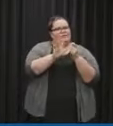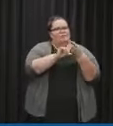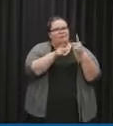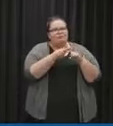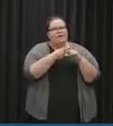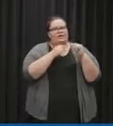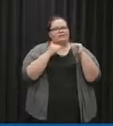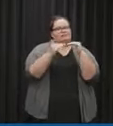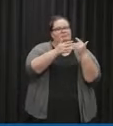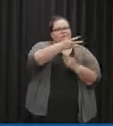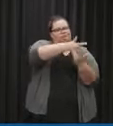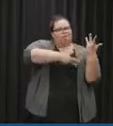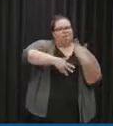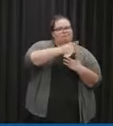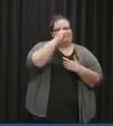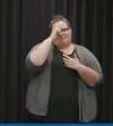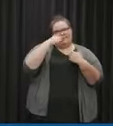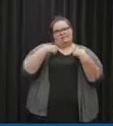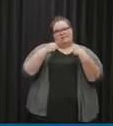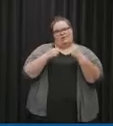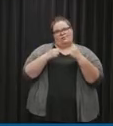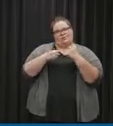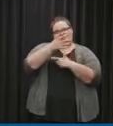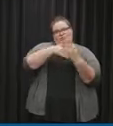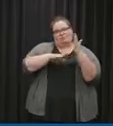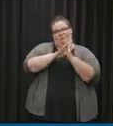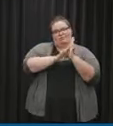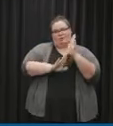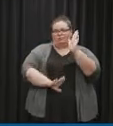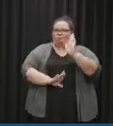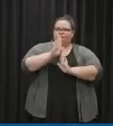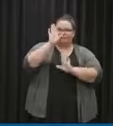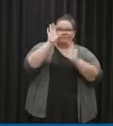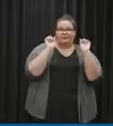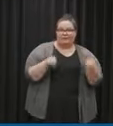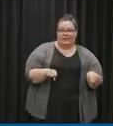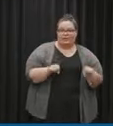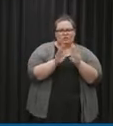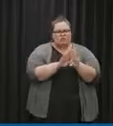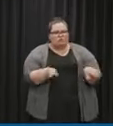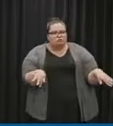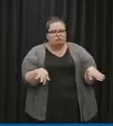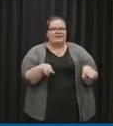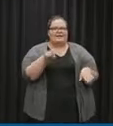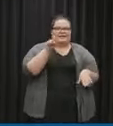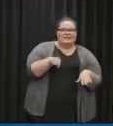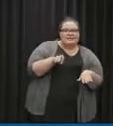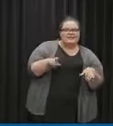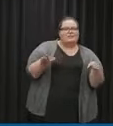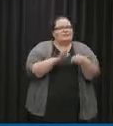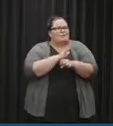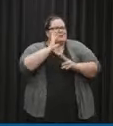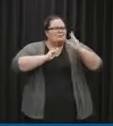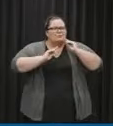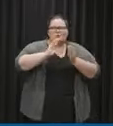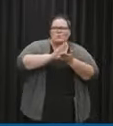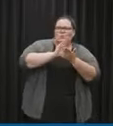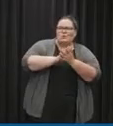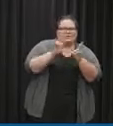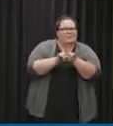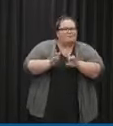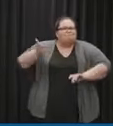talents and creativity, and their mental health and social development depend on that. So our children need and deserve the full school experience while keeping